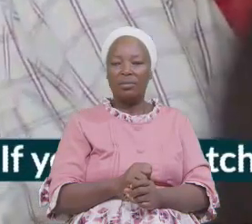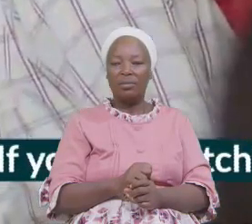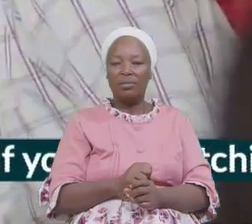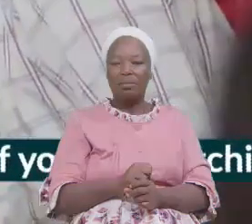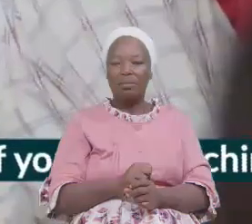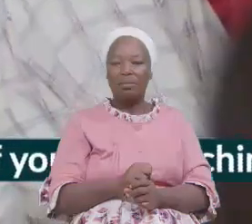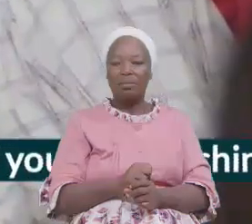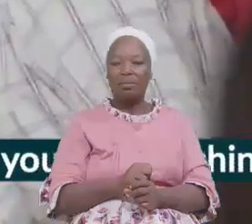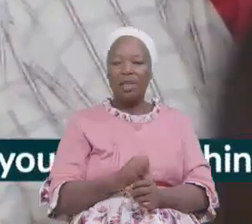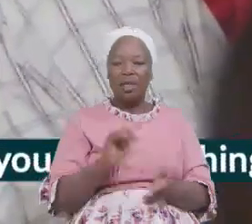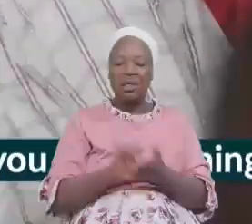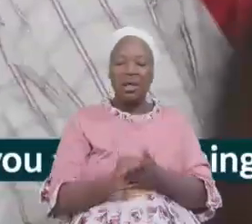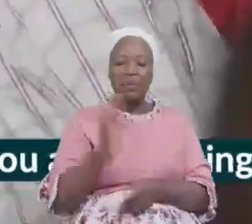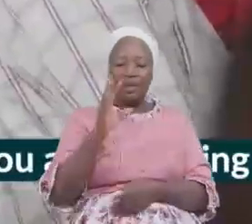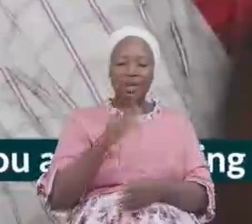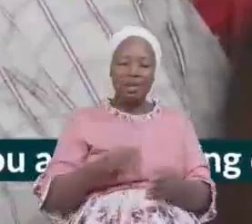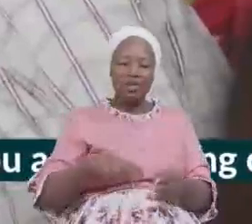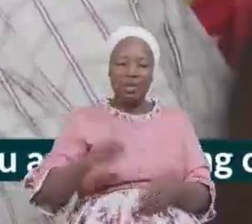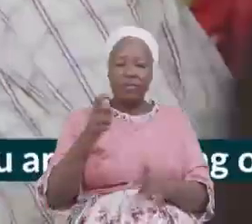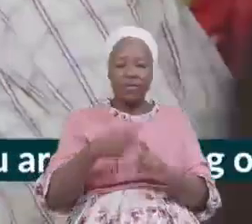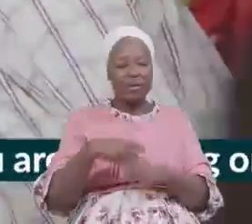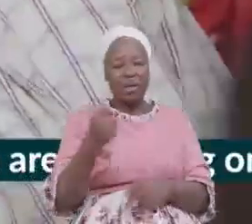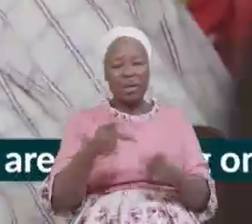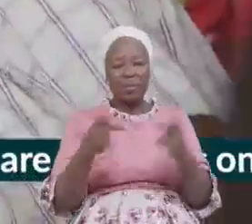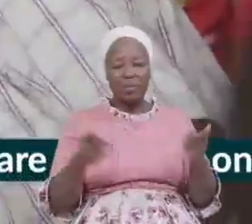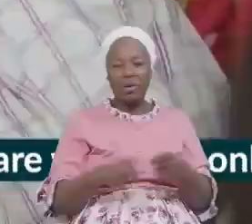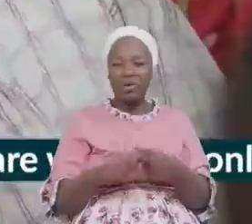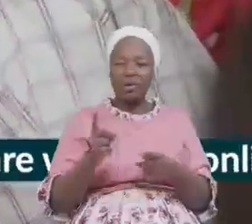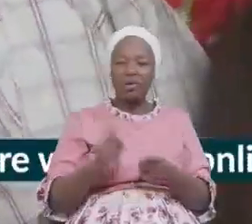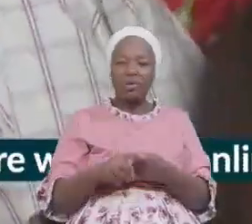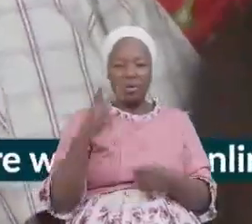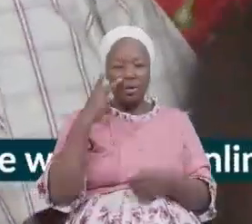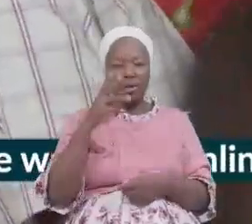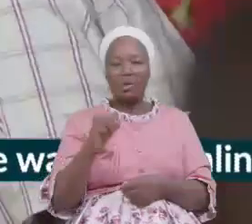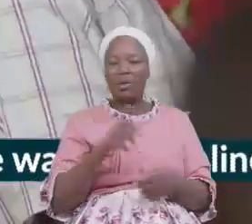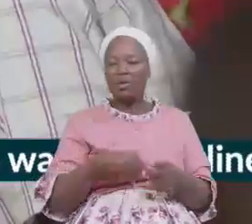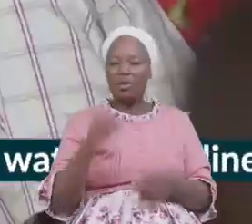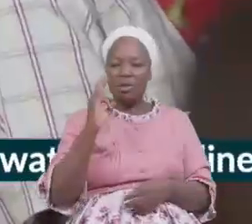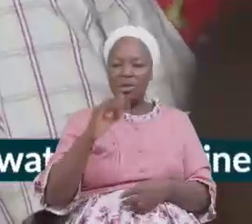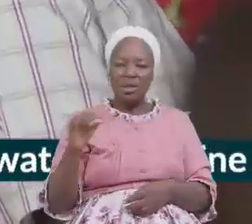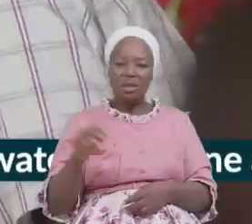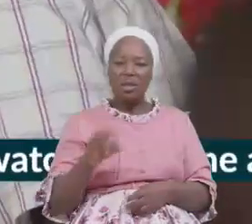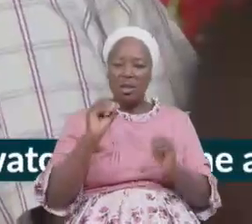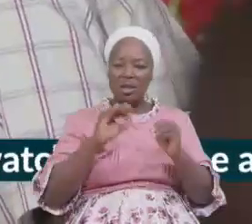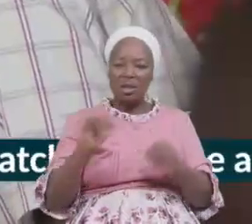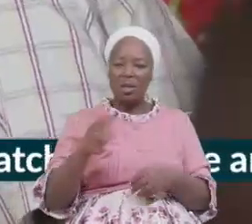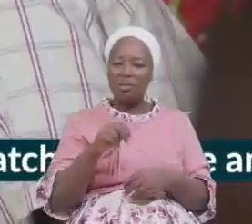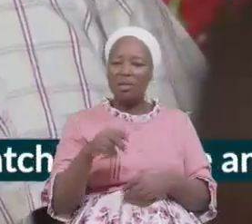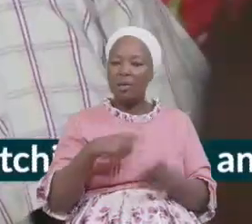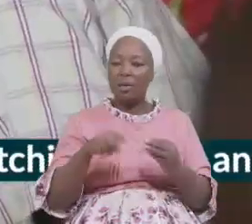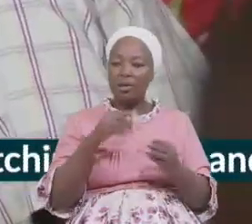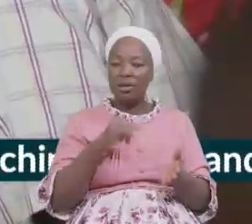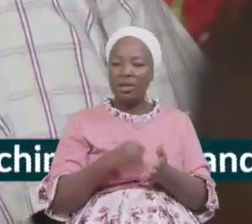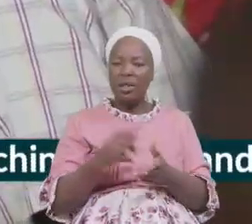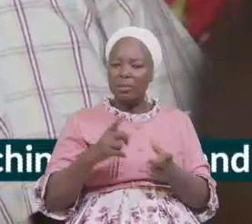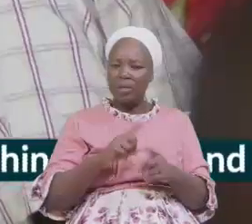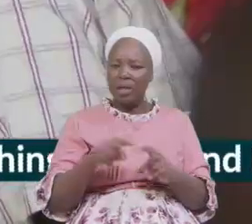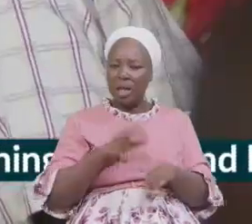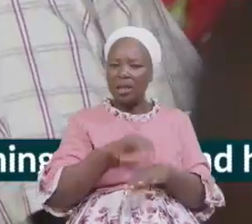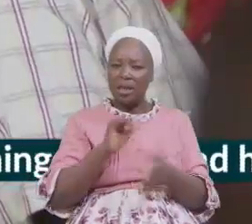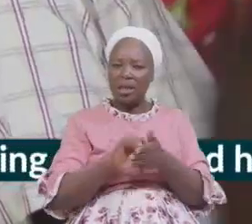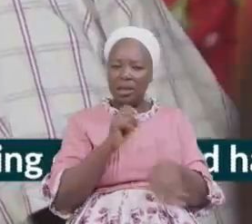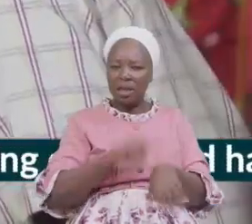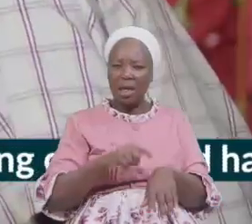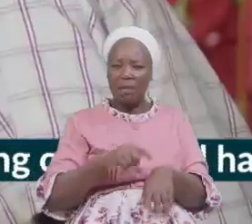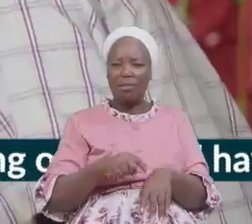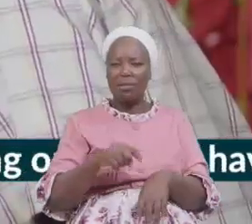And he was teaching us and helping us. At that time, I didn't know the full benefit of